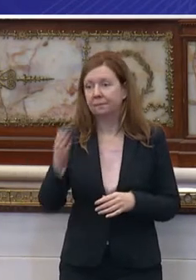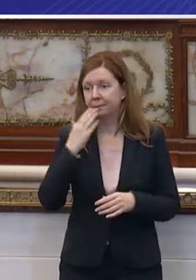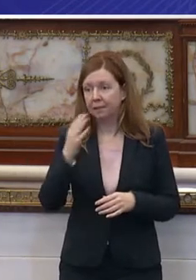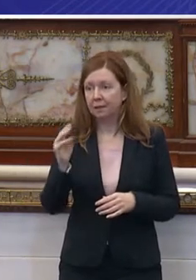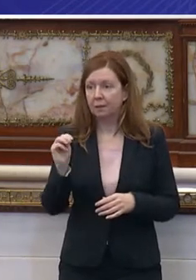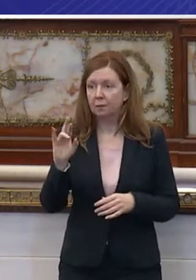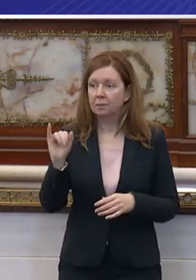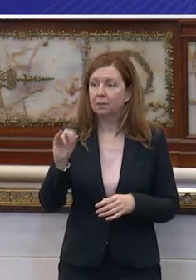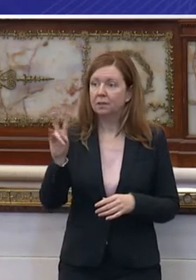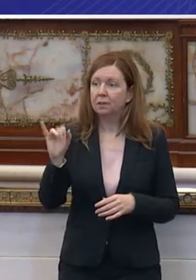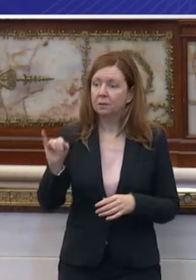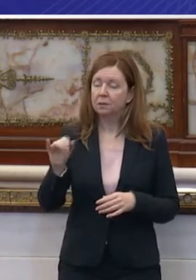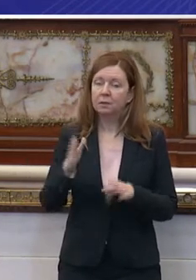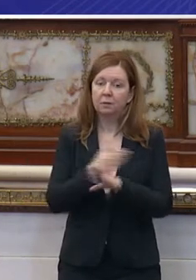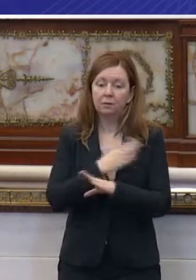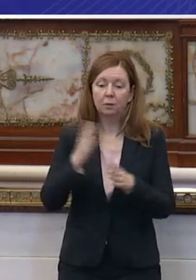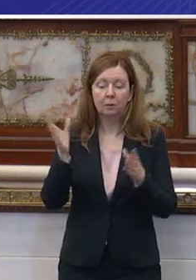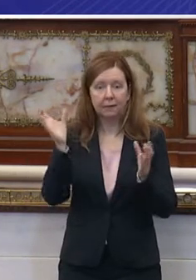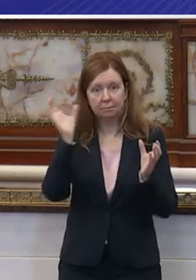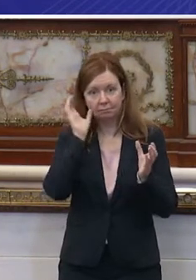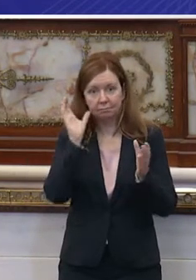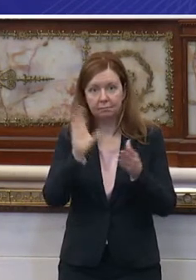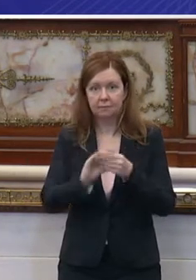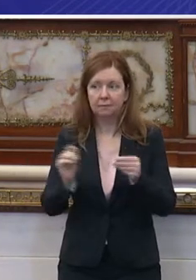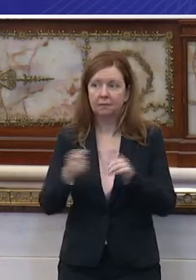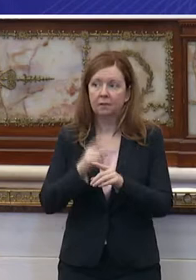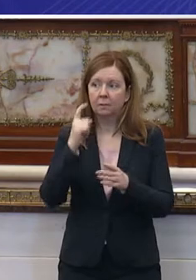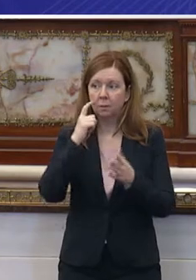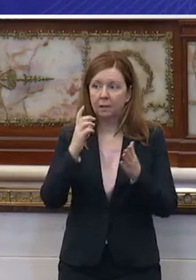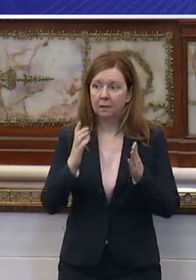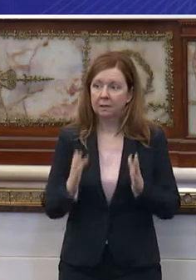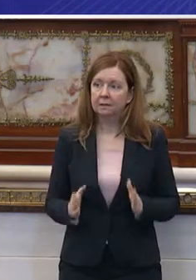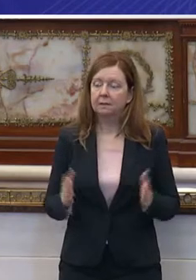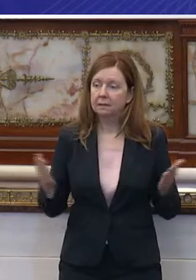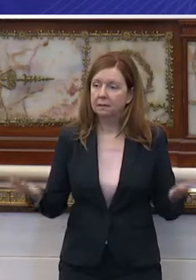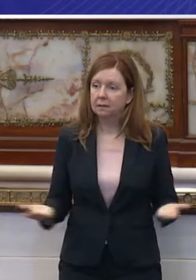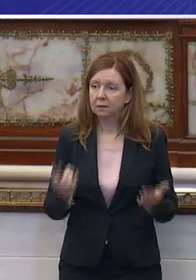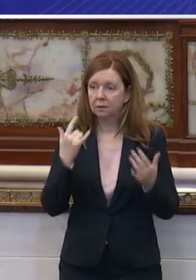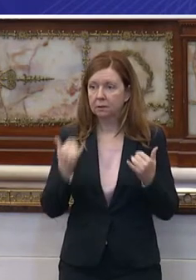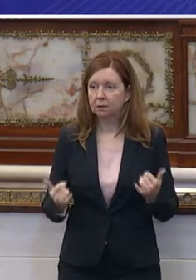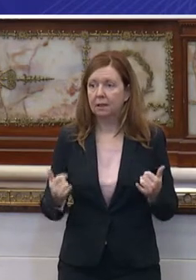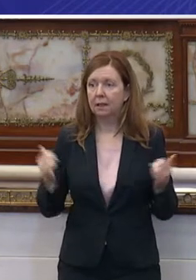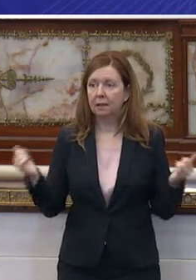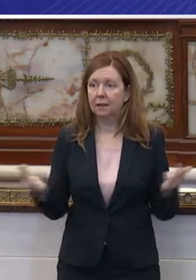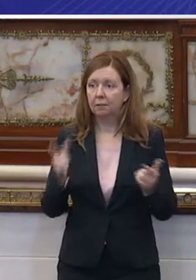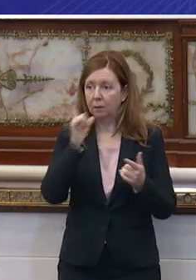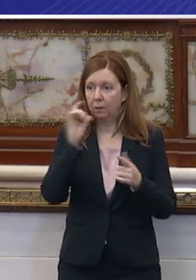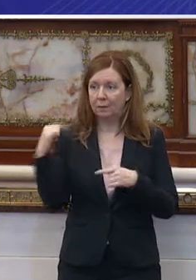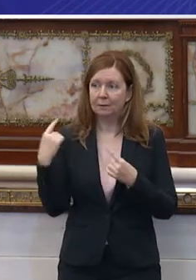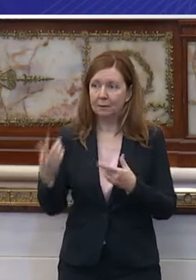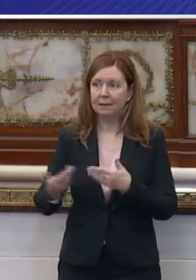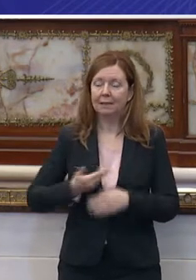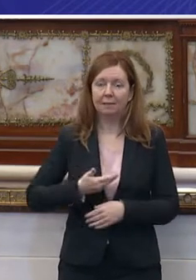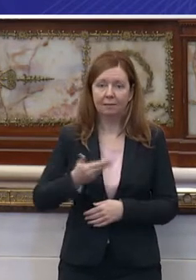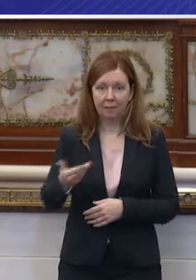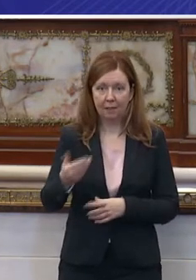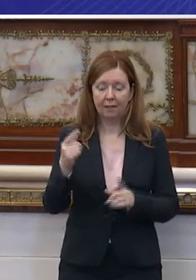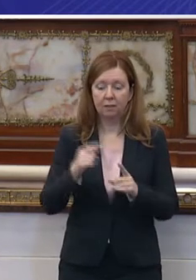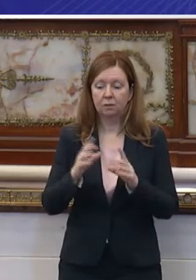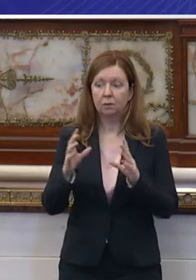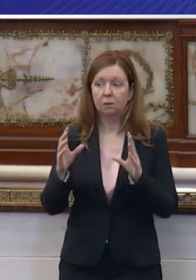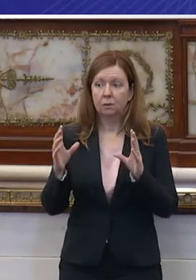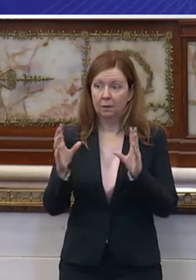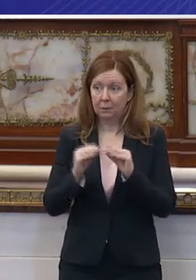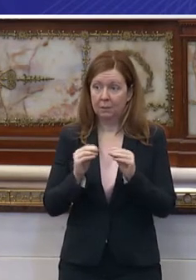Mr. Iannuzzi. Before we begin to hear testimony from the witnesses we have here for today, everyone who has been invited to the meeting